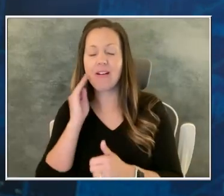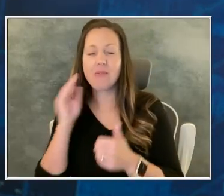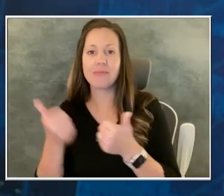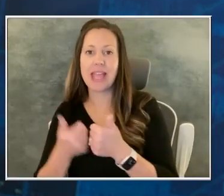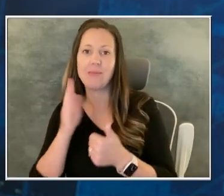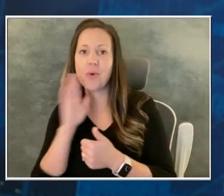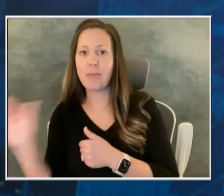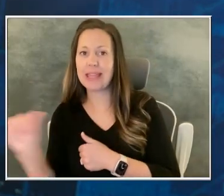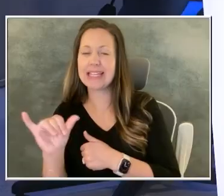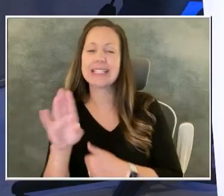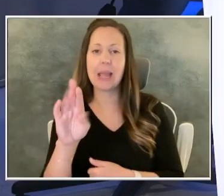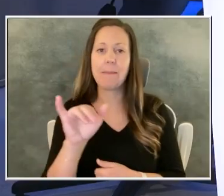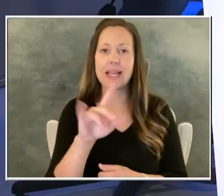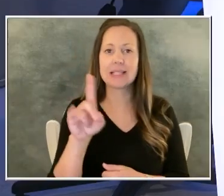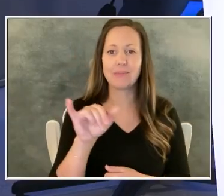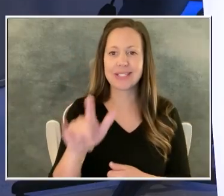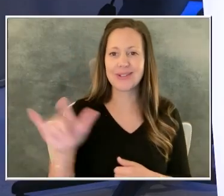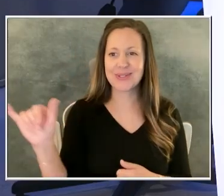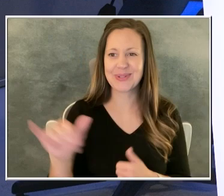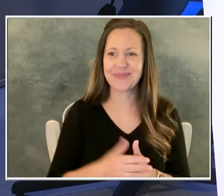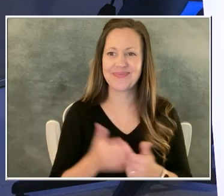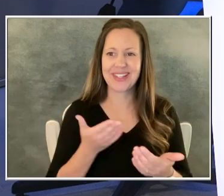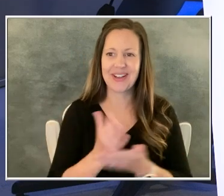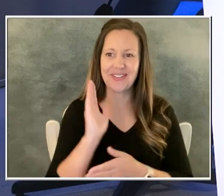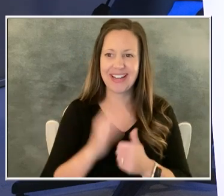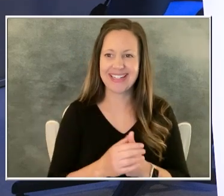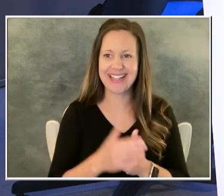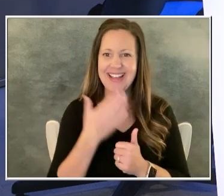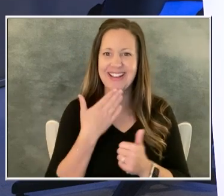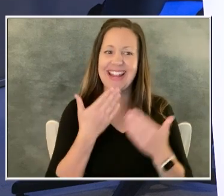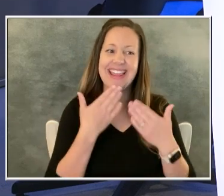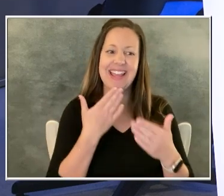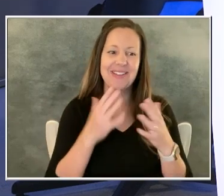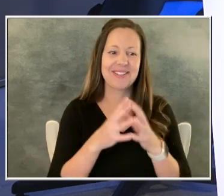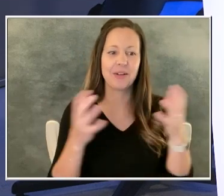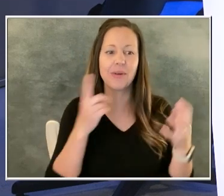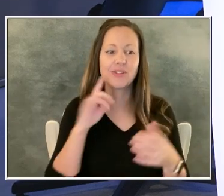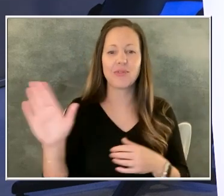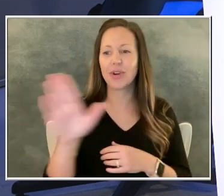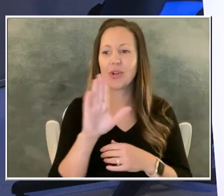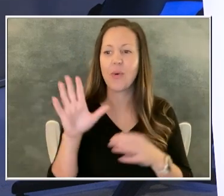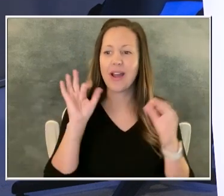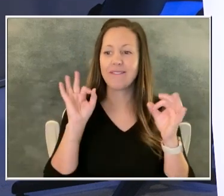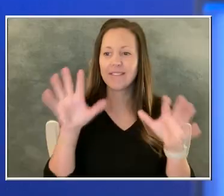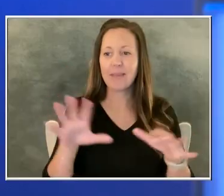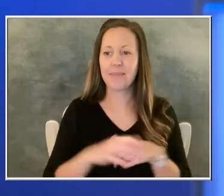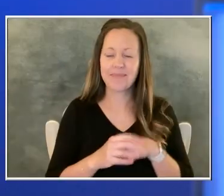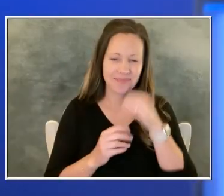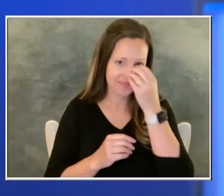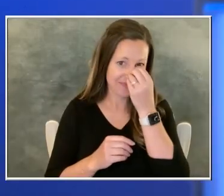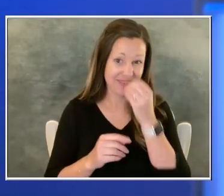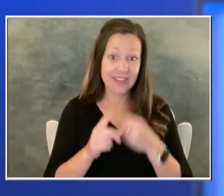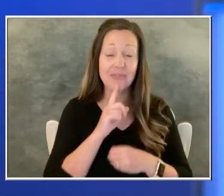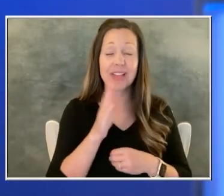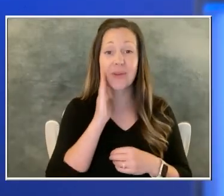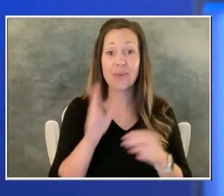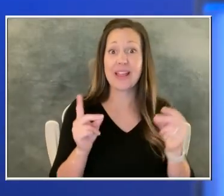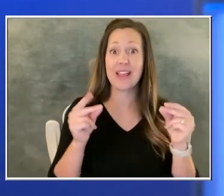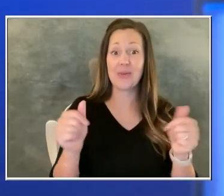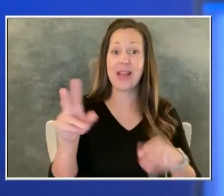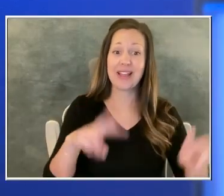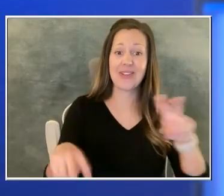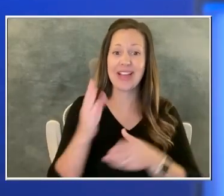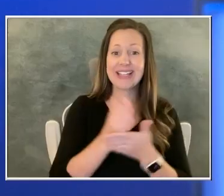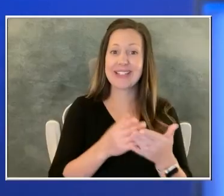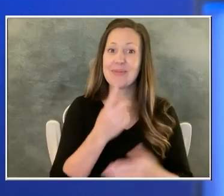over there in Brazil. All right. Well, good. Thank you so much for your insight. And we're going to leave you today with a quick look at some of the Red Friday fun